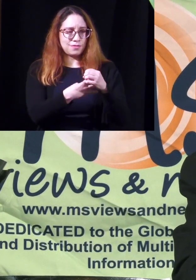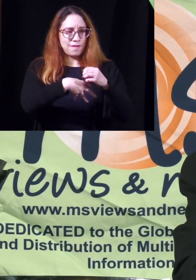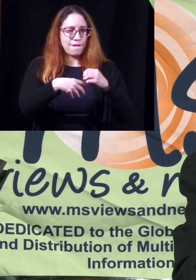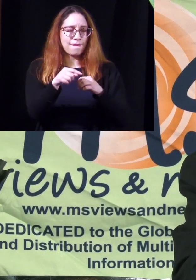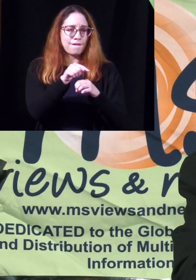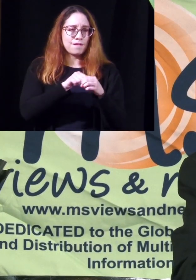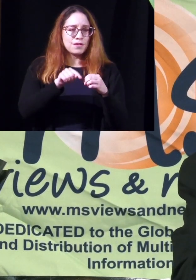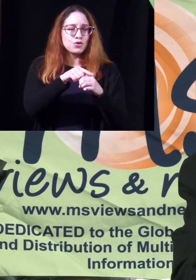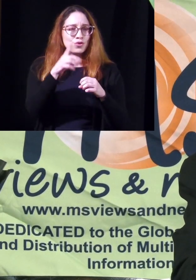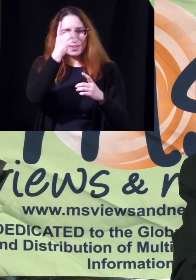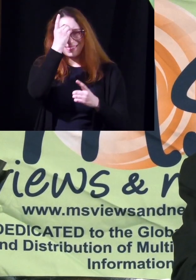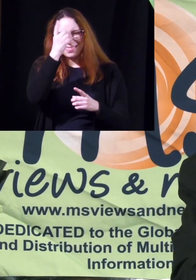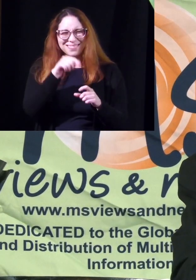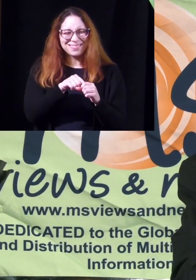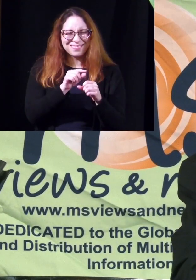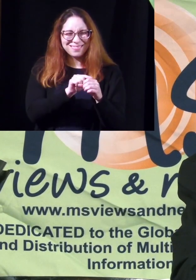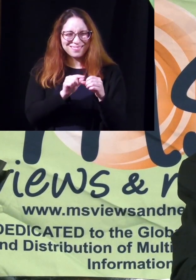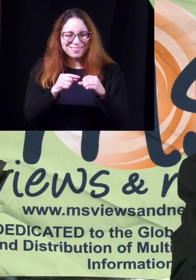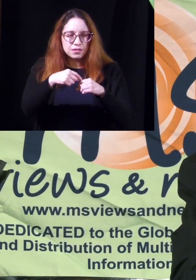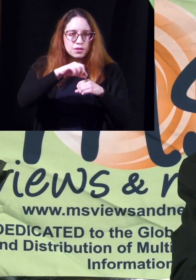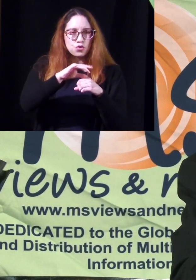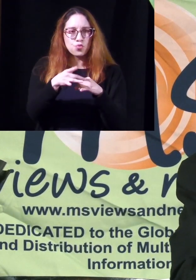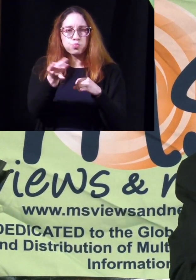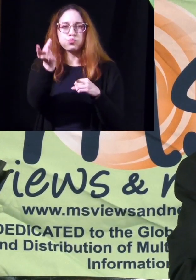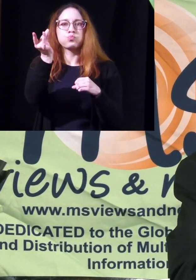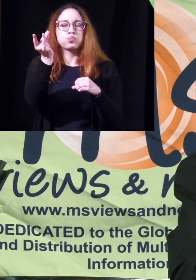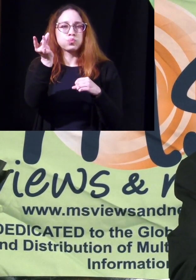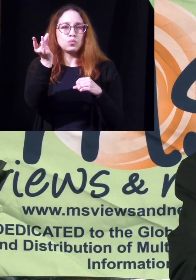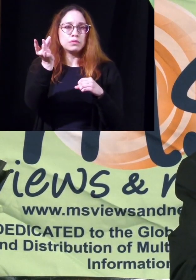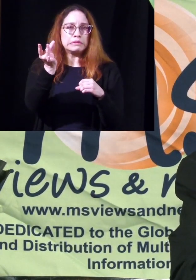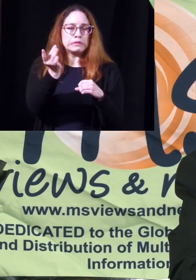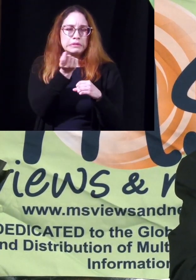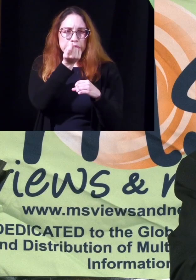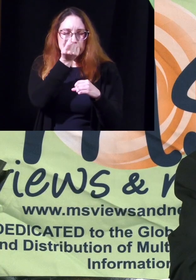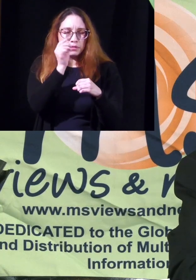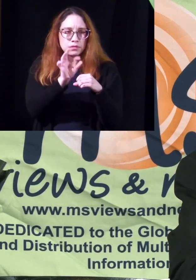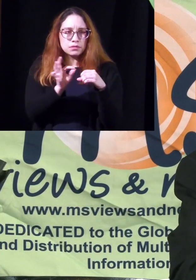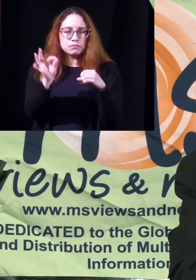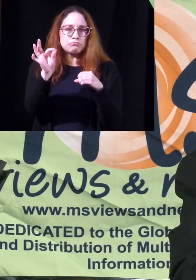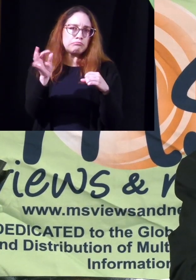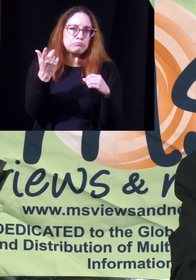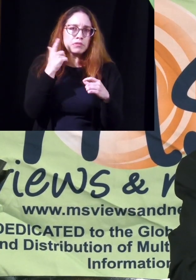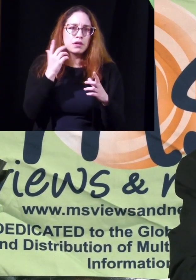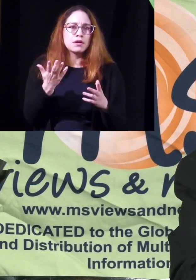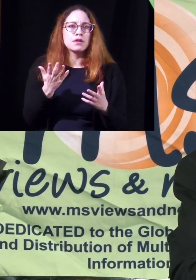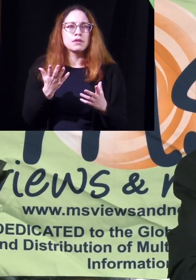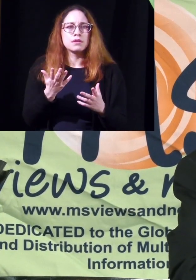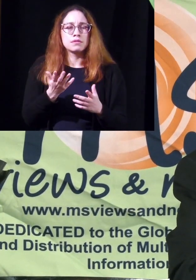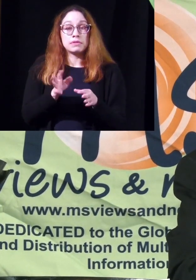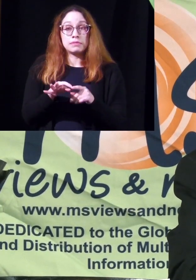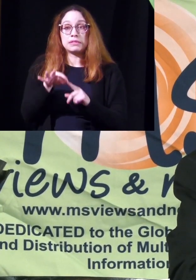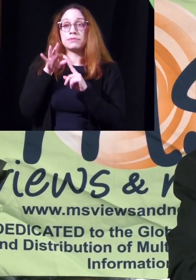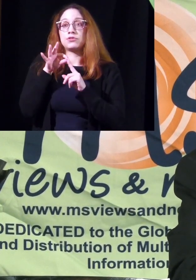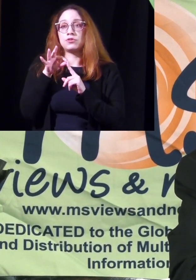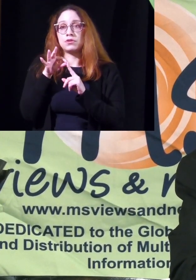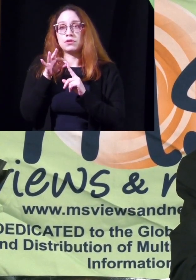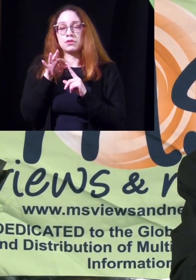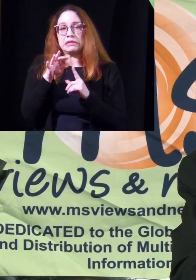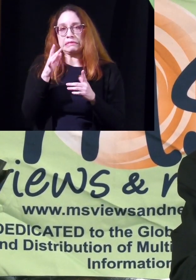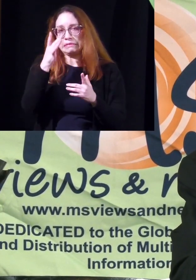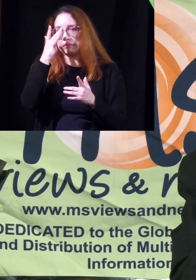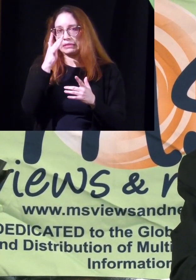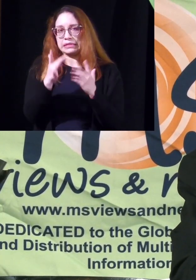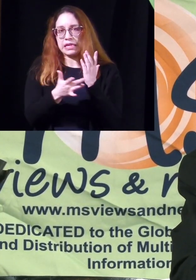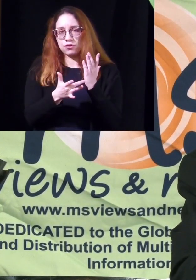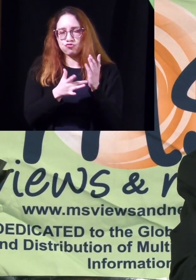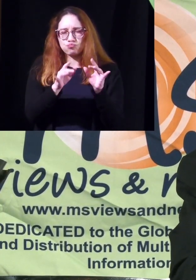or diseased, the tiny little pieces of protein, nanoparticles, tiny pieces, maybe that we need very special technology to